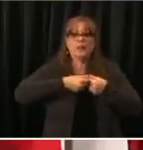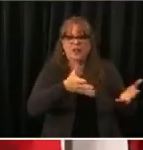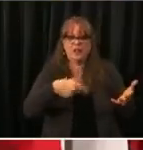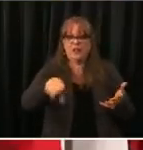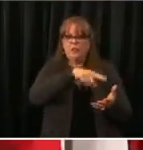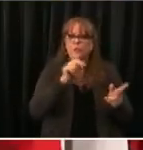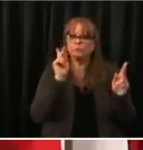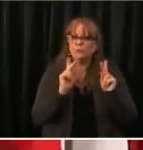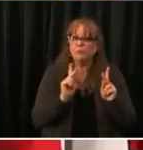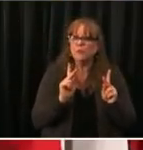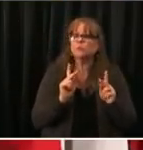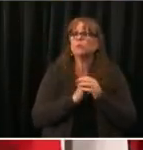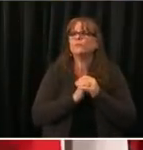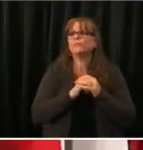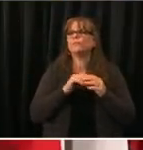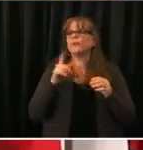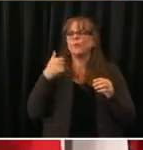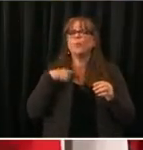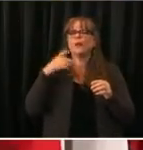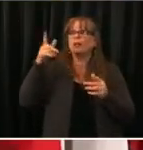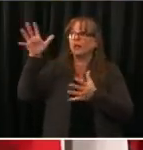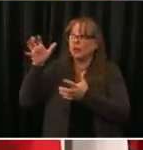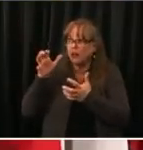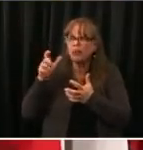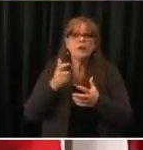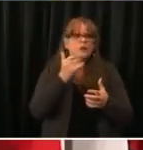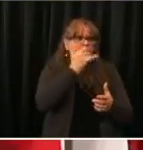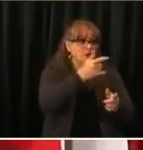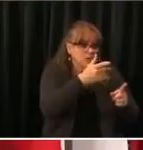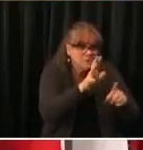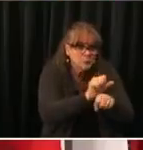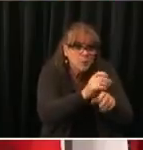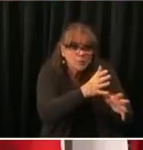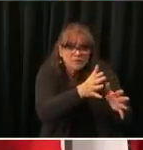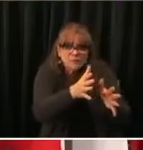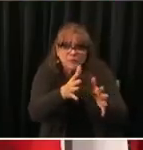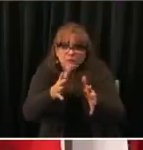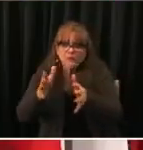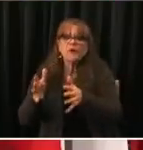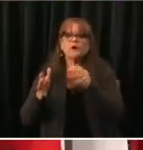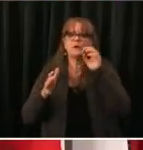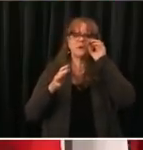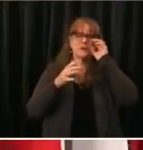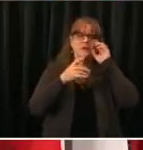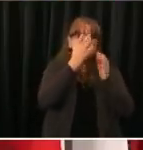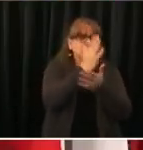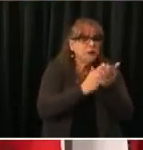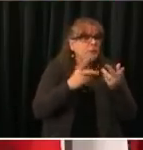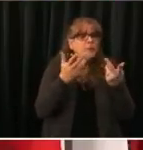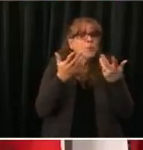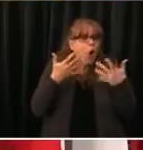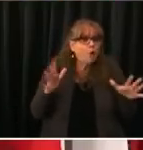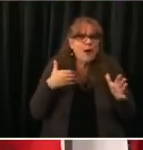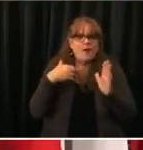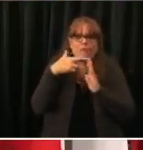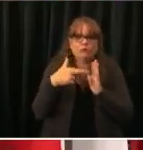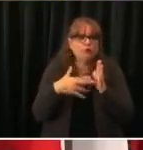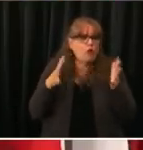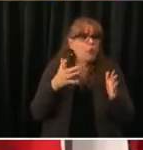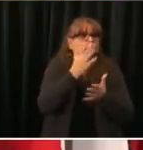to set up appointments. The people who really wanted it, who signed up, are the easy ones, are already vaccinated. So it's really important to open it up before you